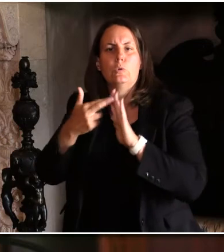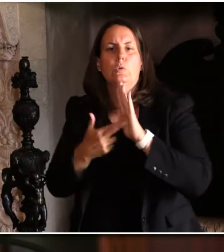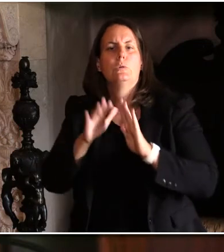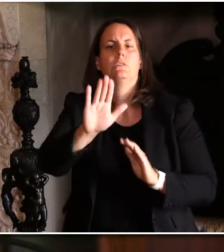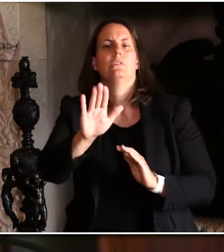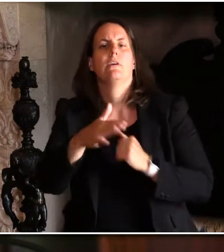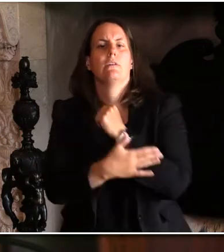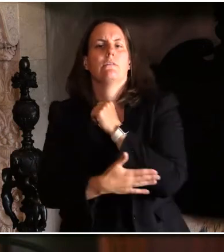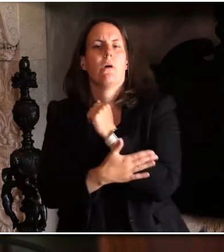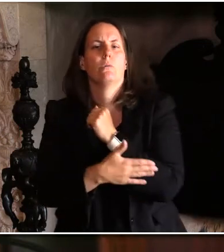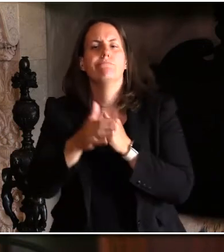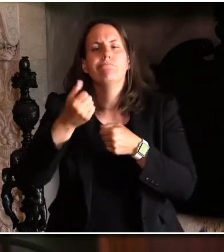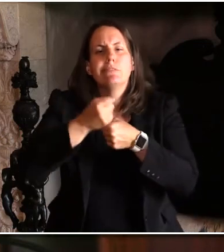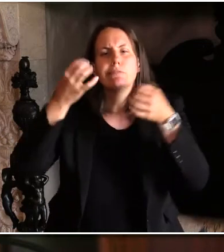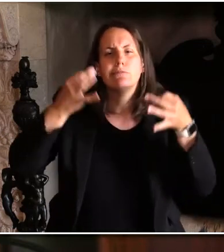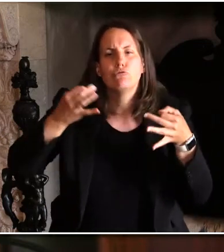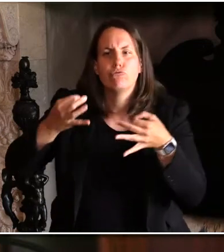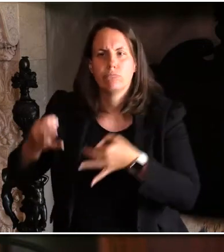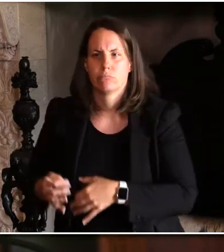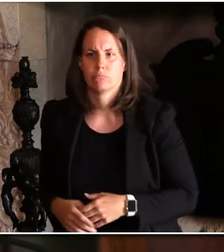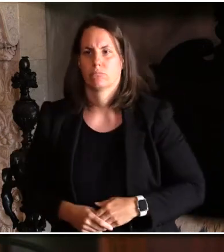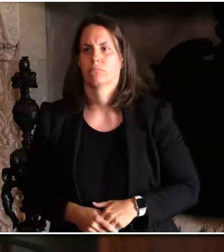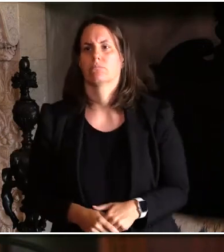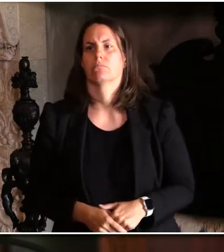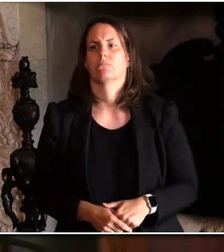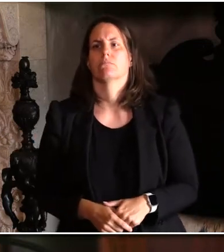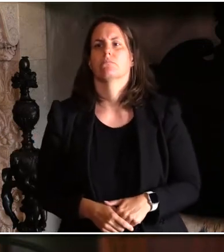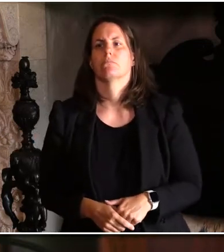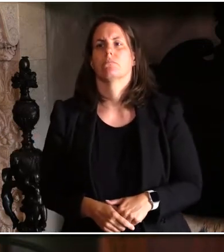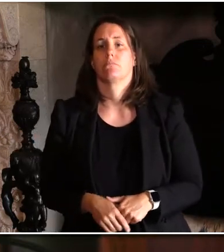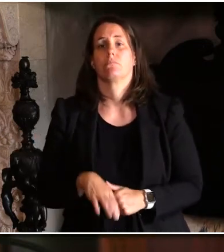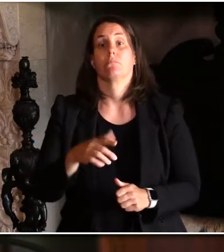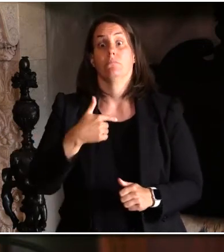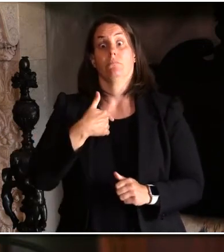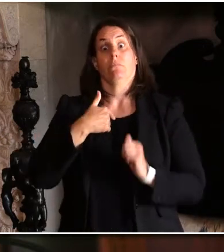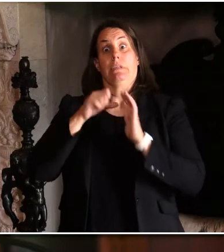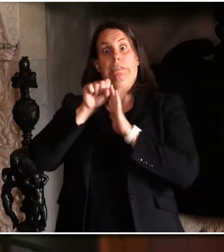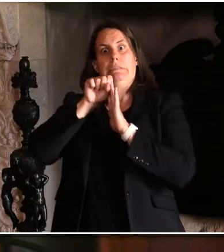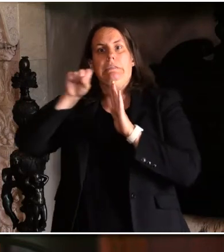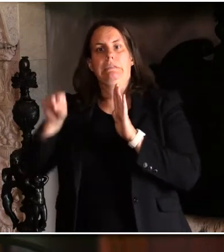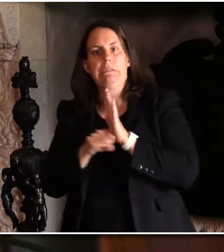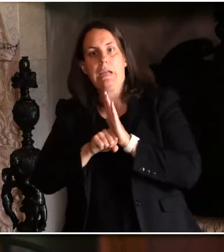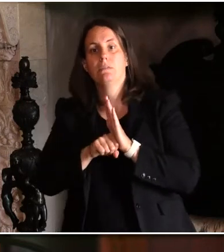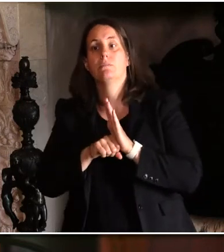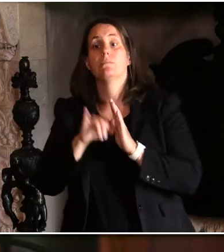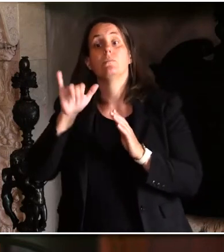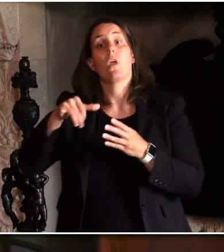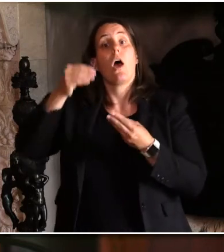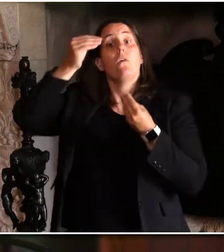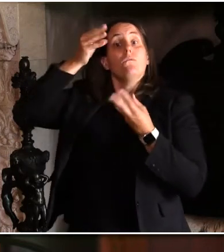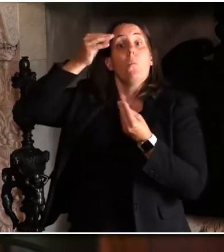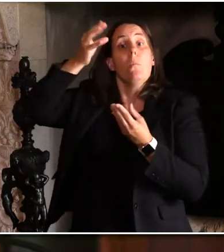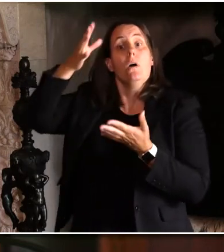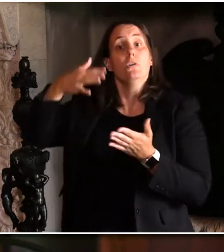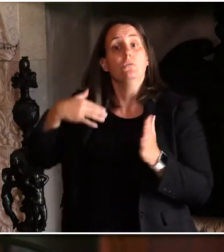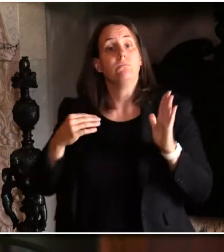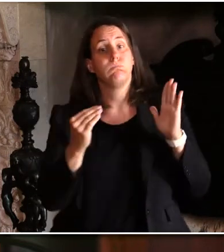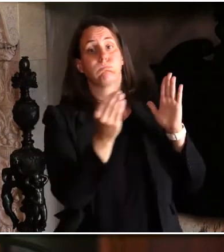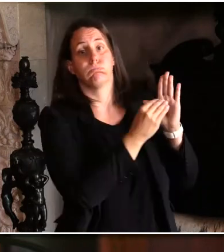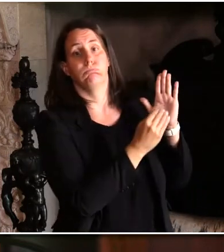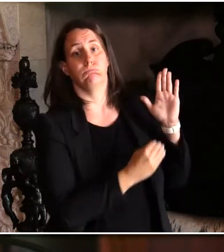local communities. I think from a statewide perspective, our guidance continues to be that we need to do